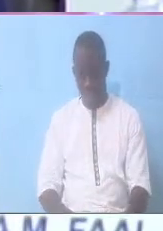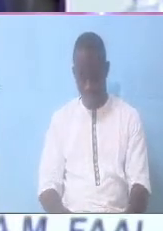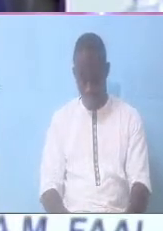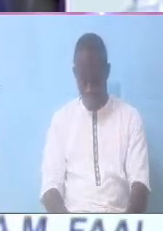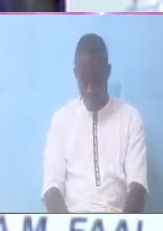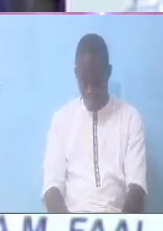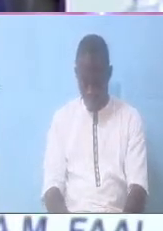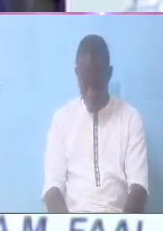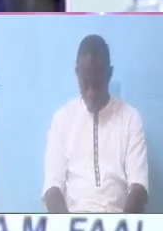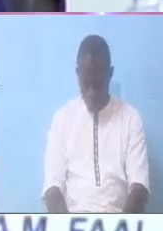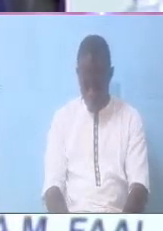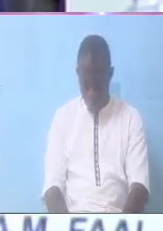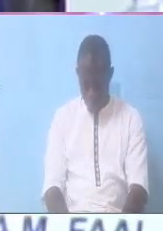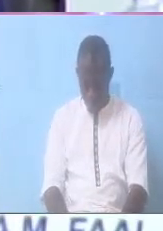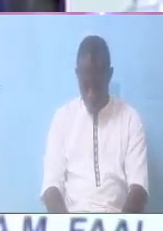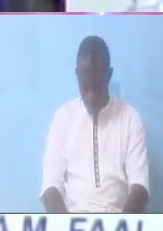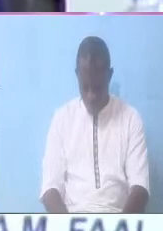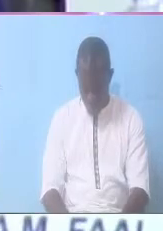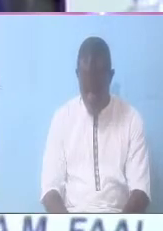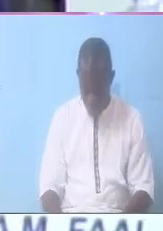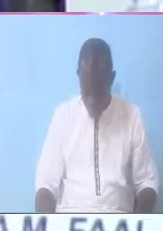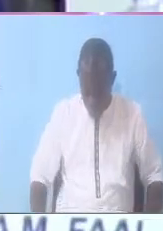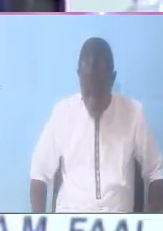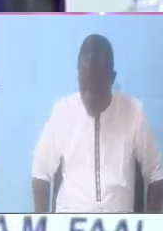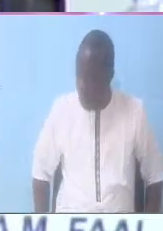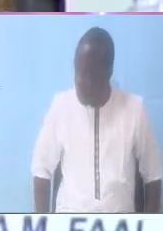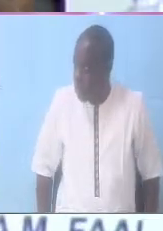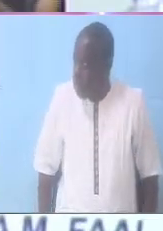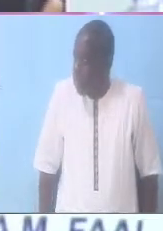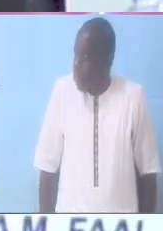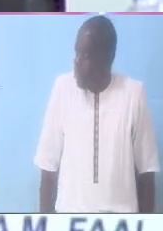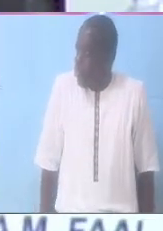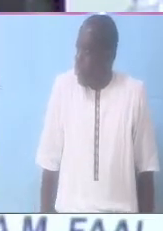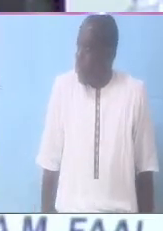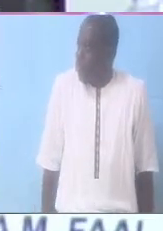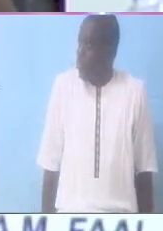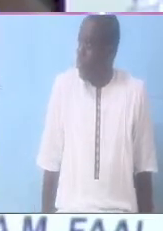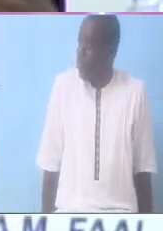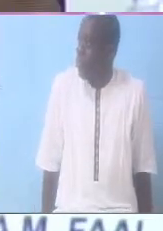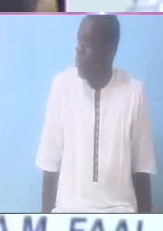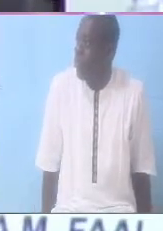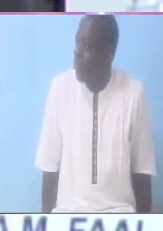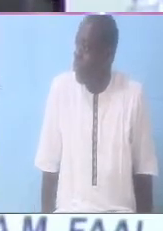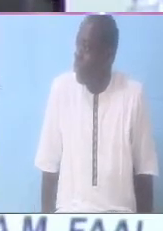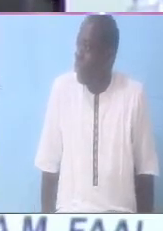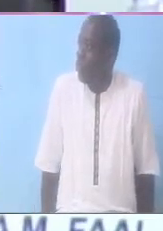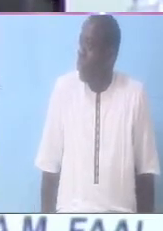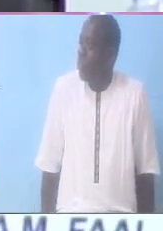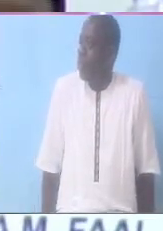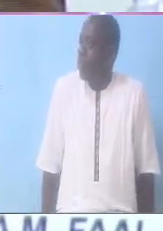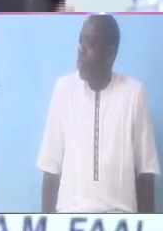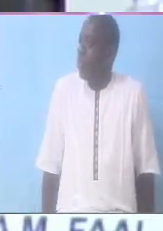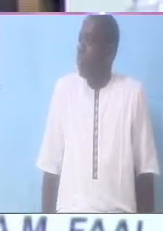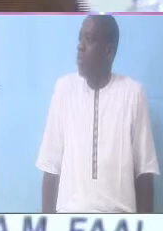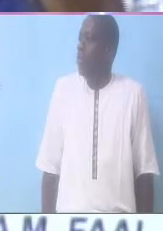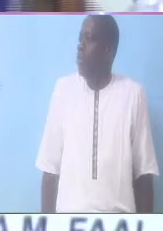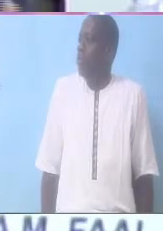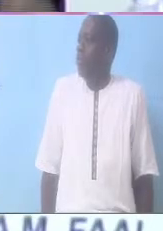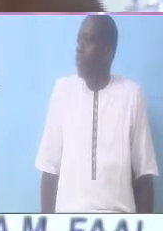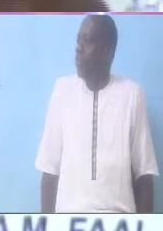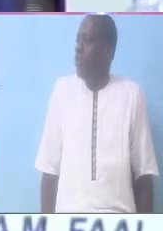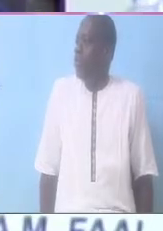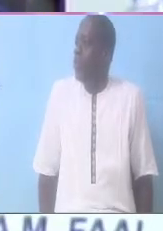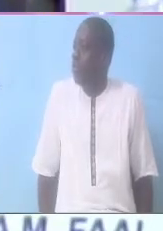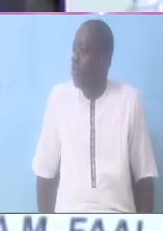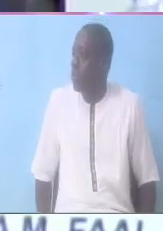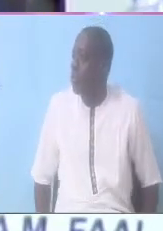Counsel, does the witness have the signature page with Jammeh's signature? The person who